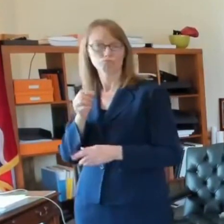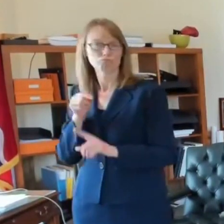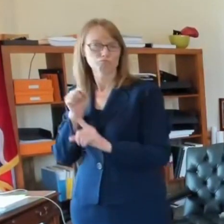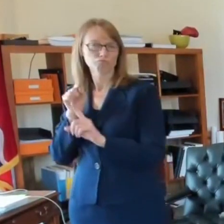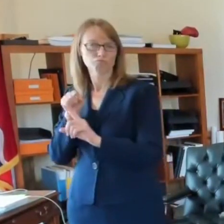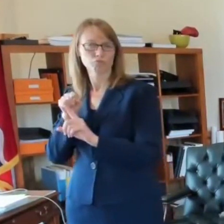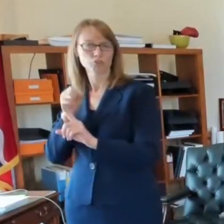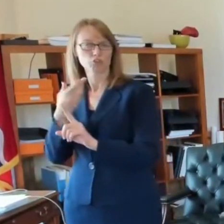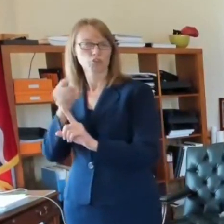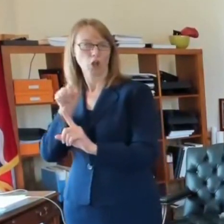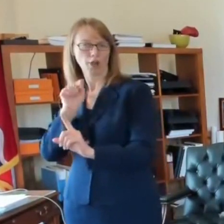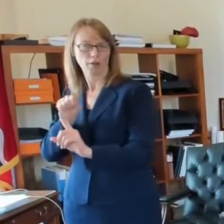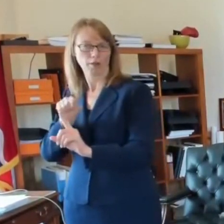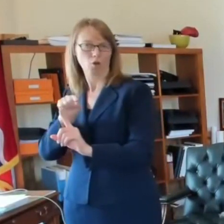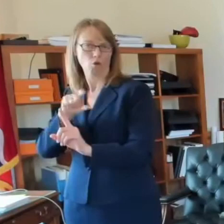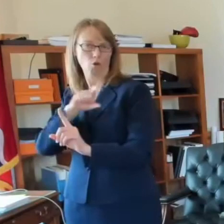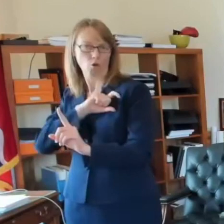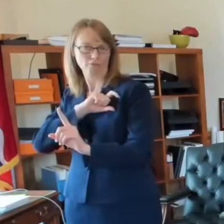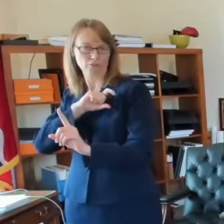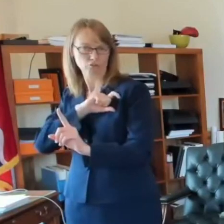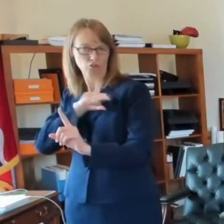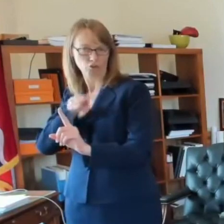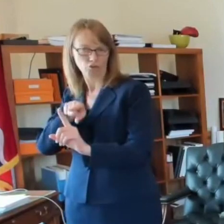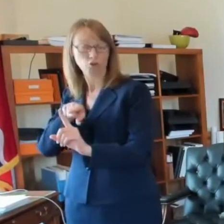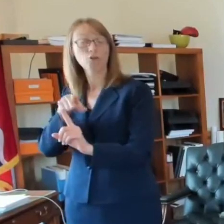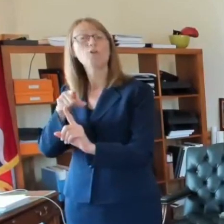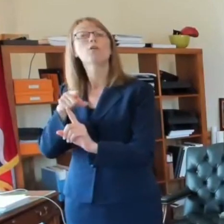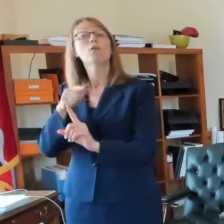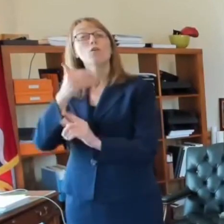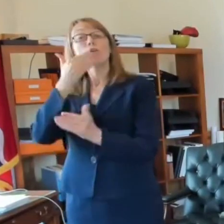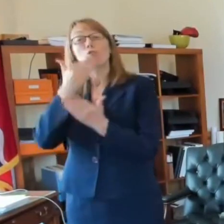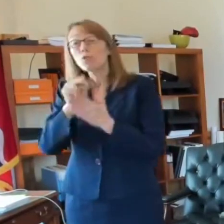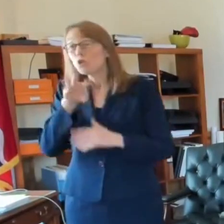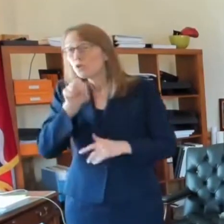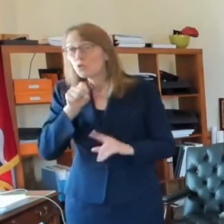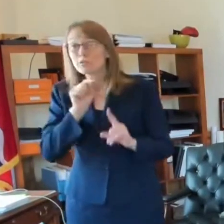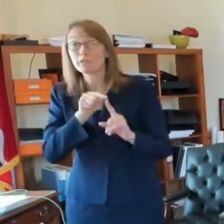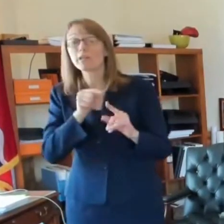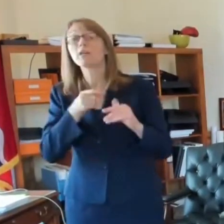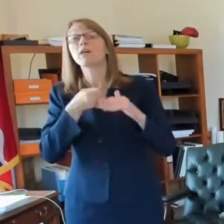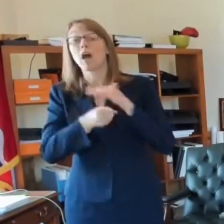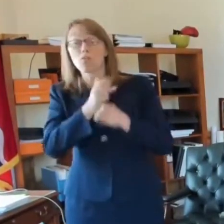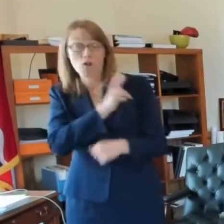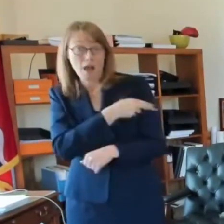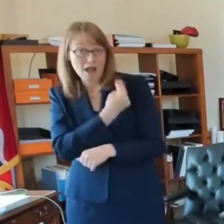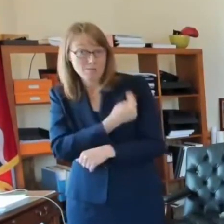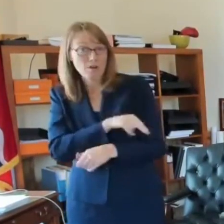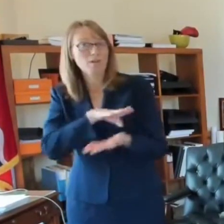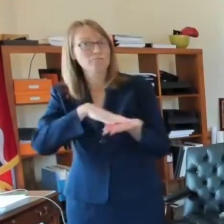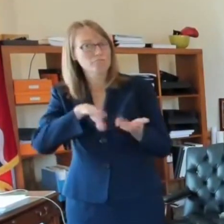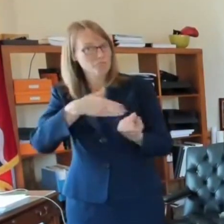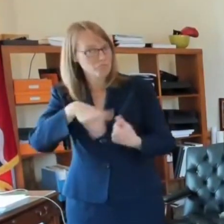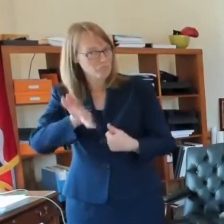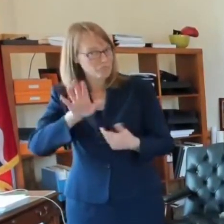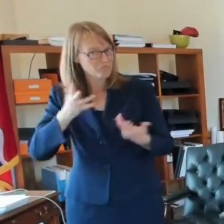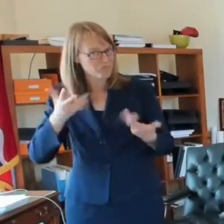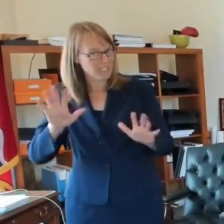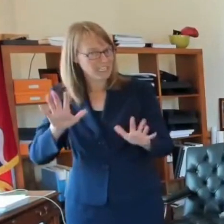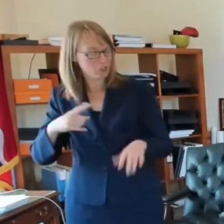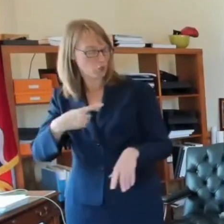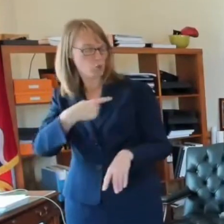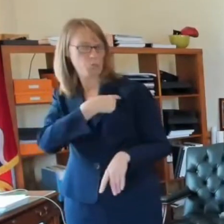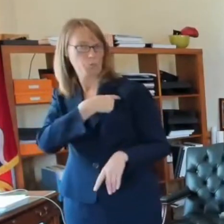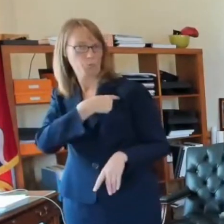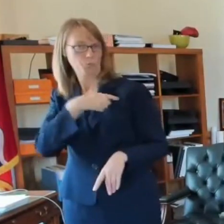On the good news, he's out of the hospital, was shot in the shoulder. It was